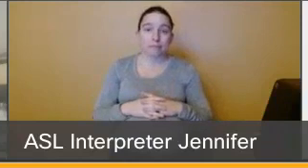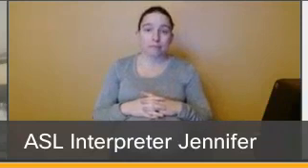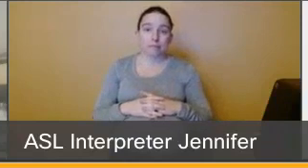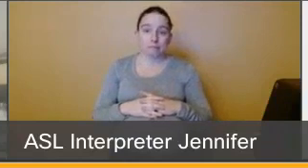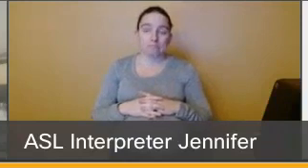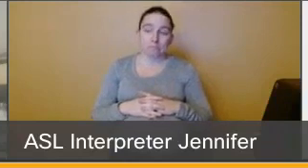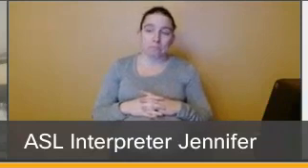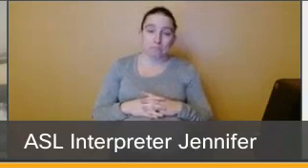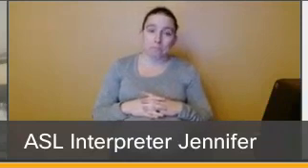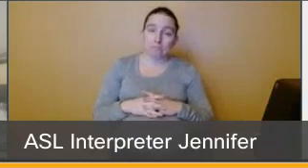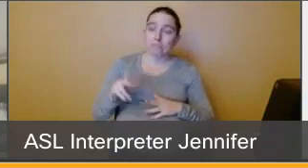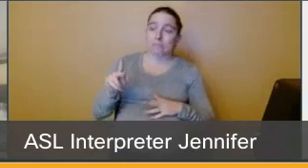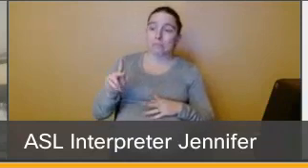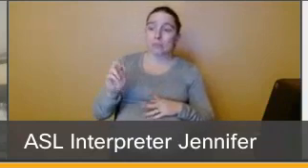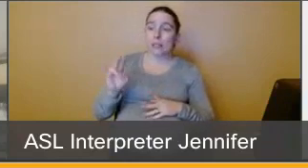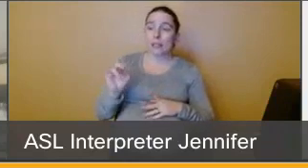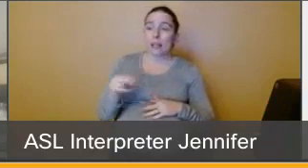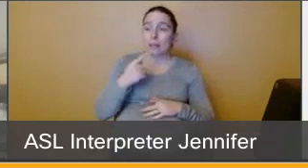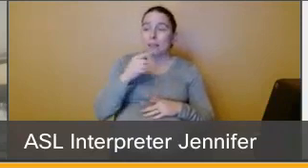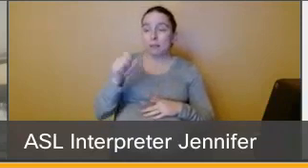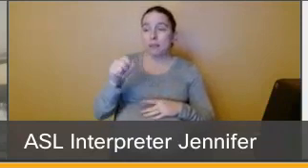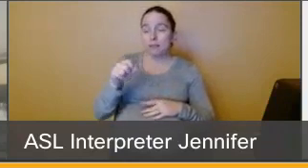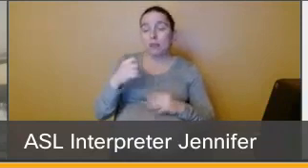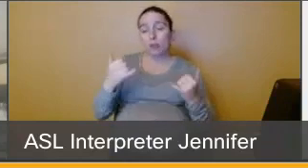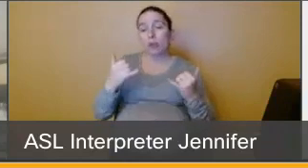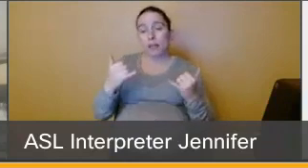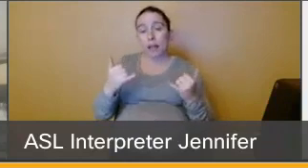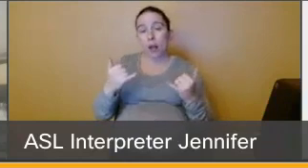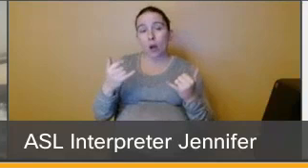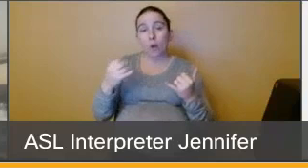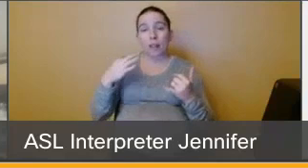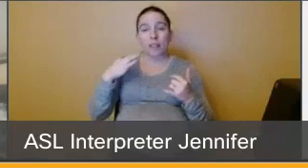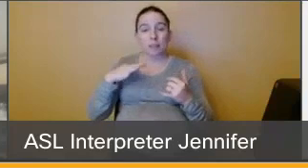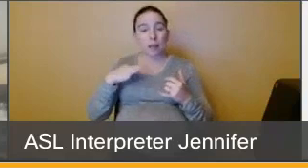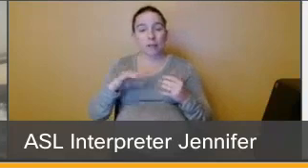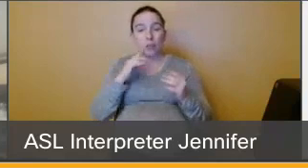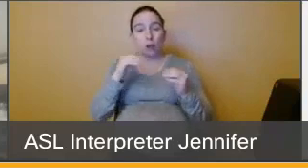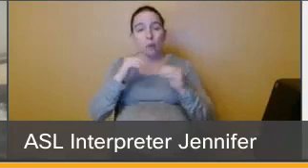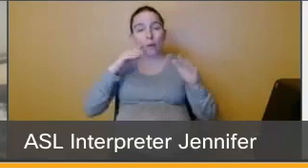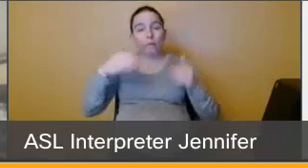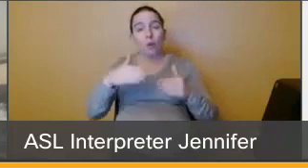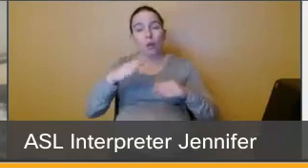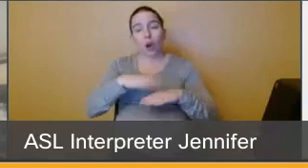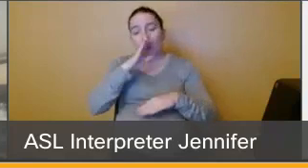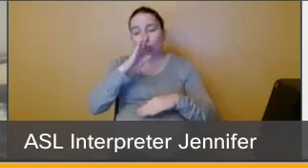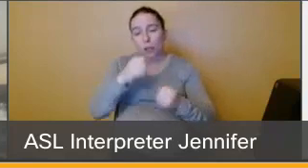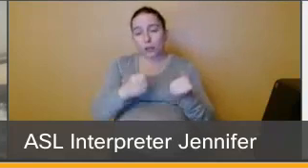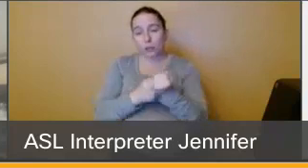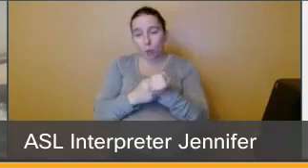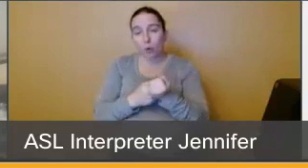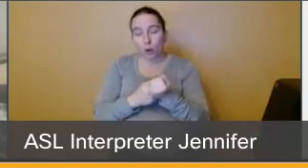Yeah, I mean, at this point, these benefits focused on direct support staff in